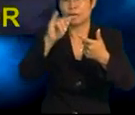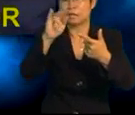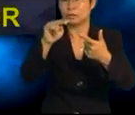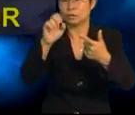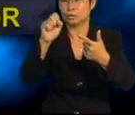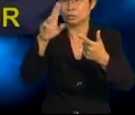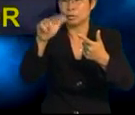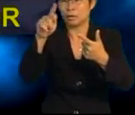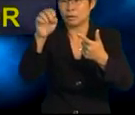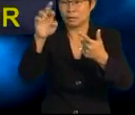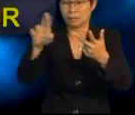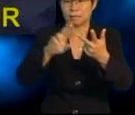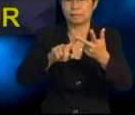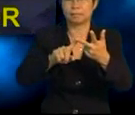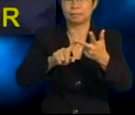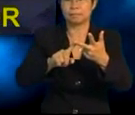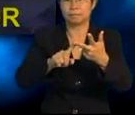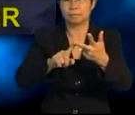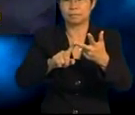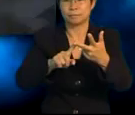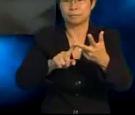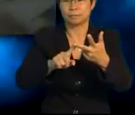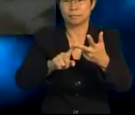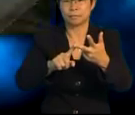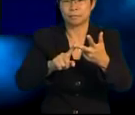an insulator,